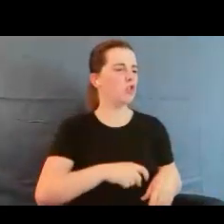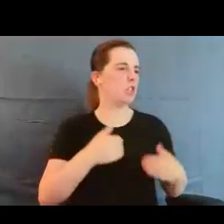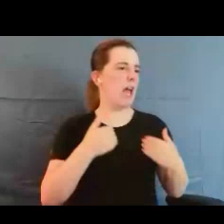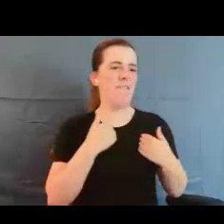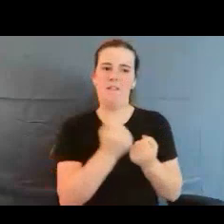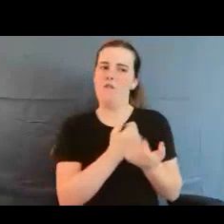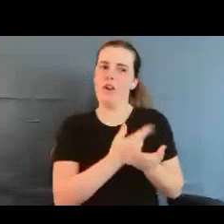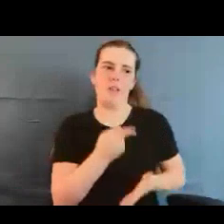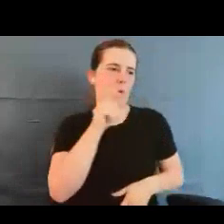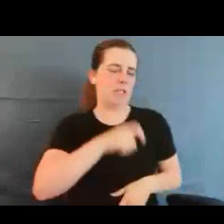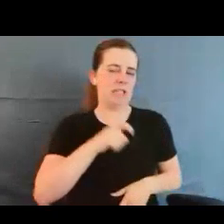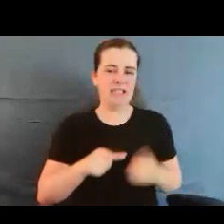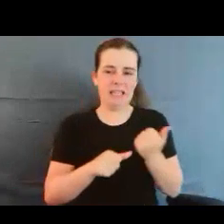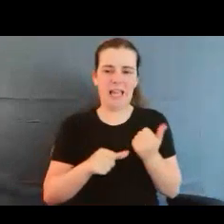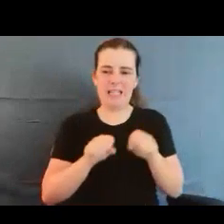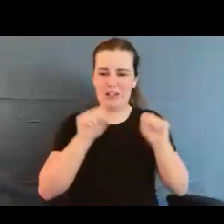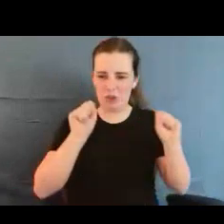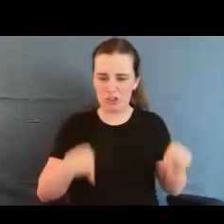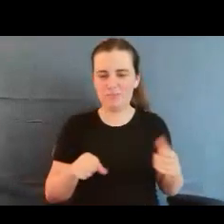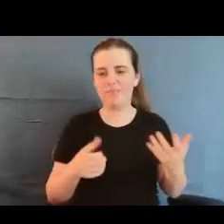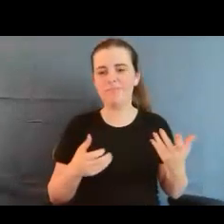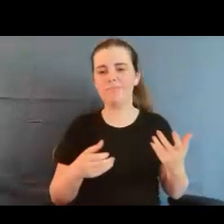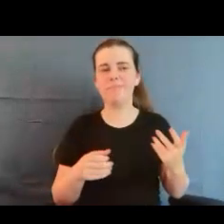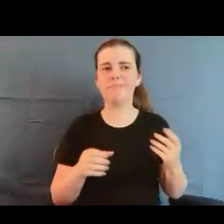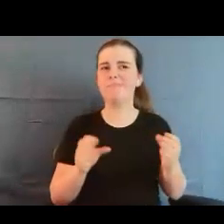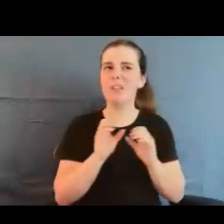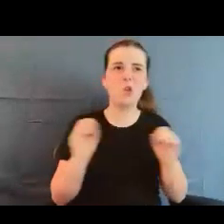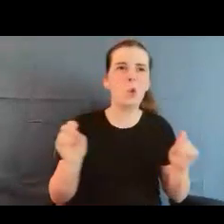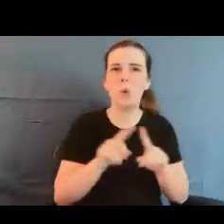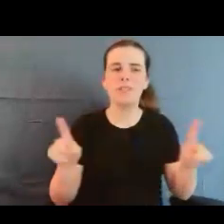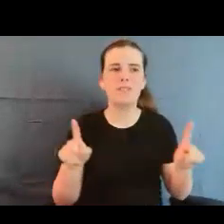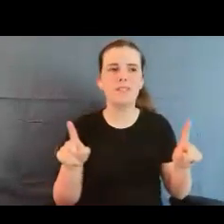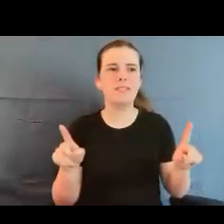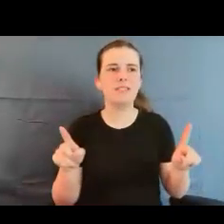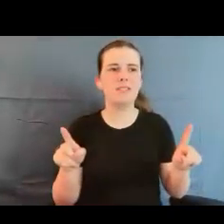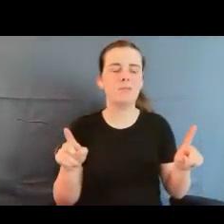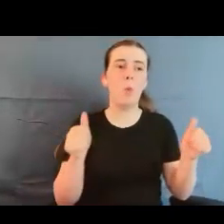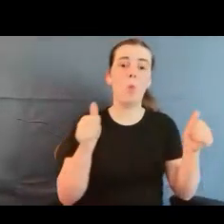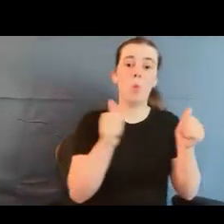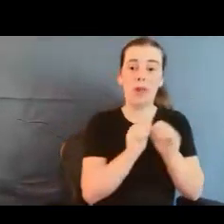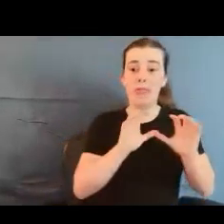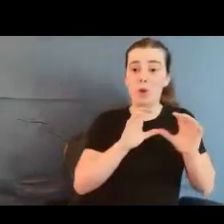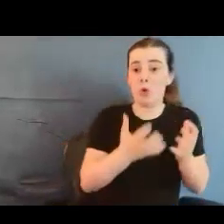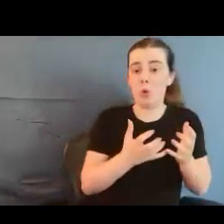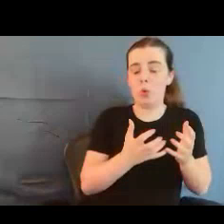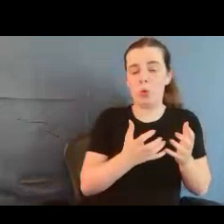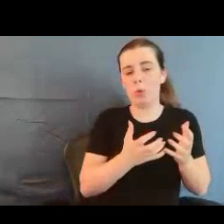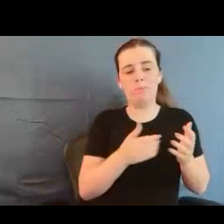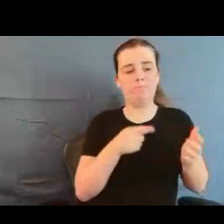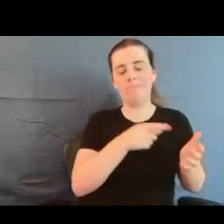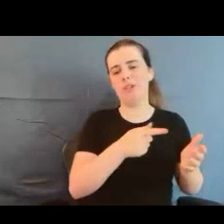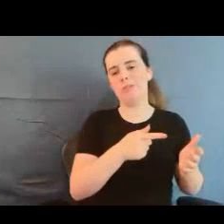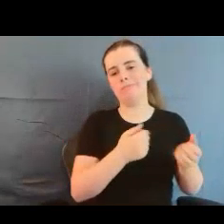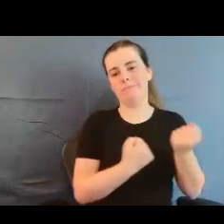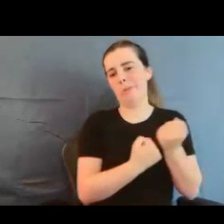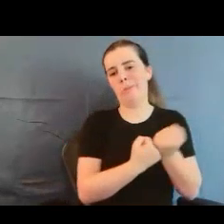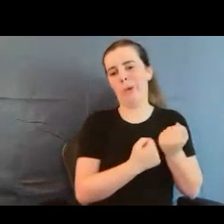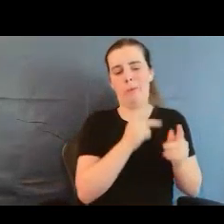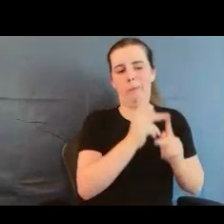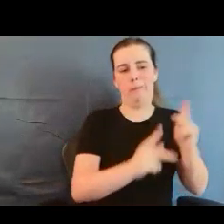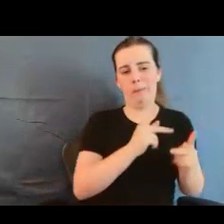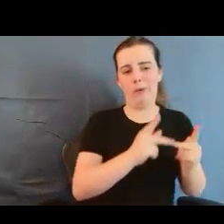aid stations. There's really no difference between having the crew besides just seeing your people and having them help you sub that out really quickly.